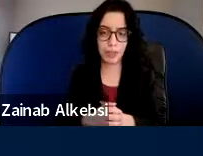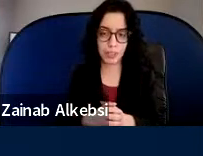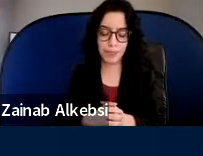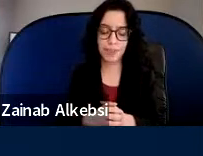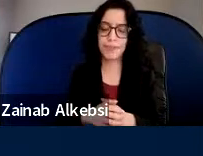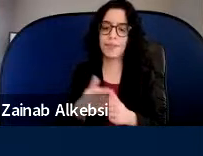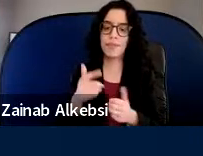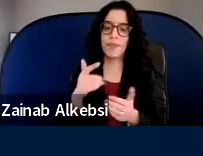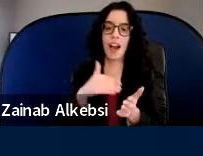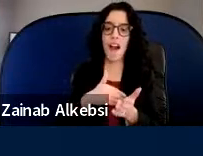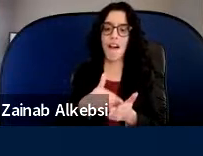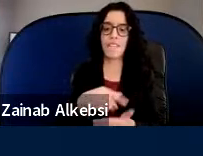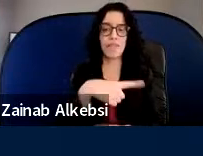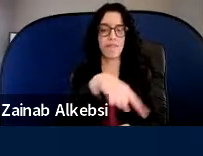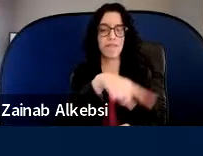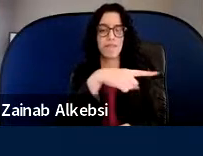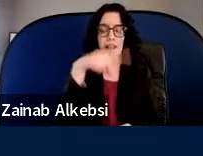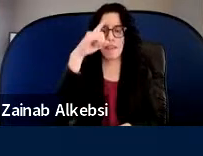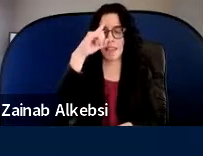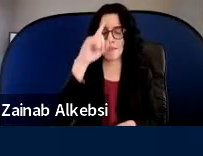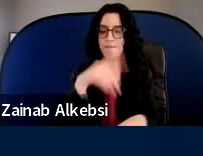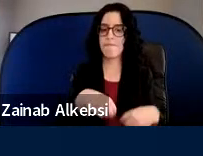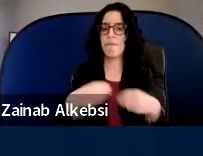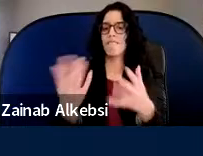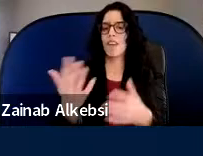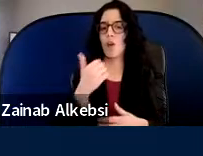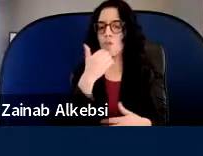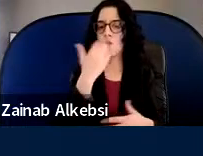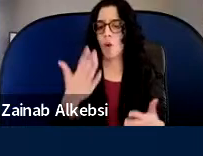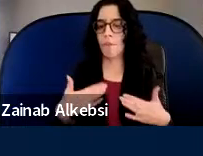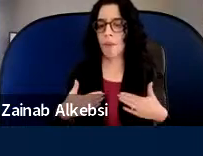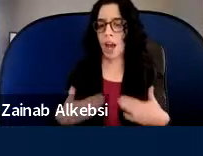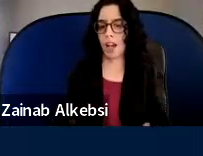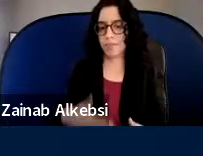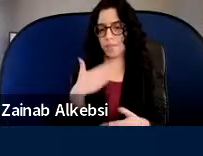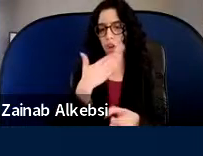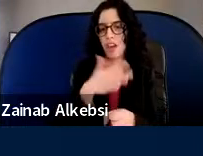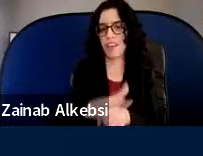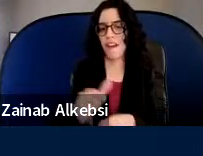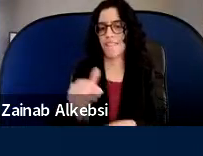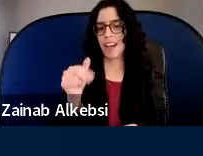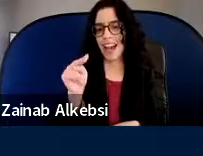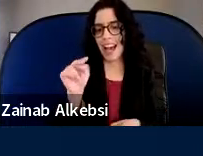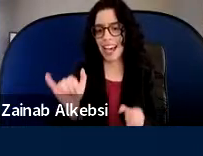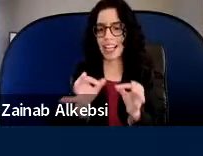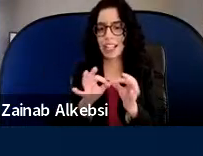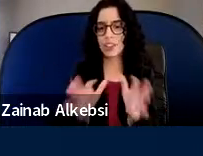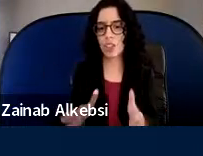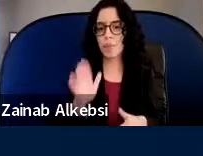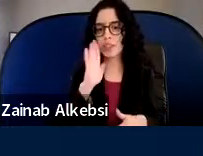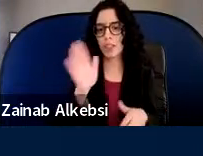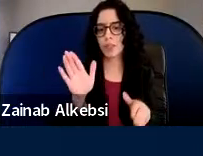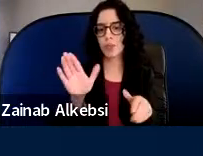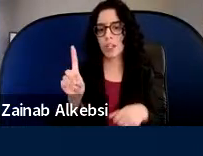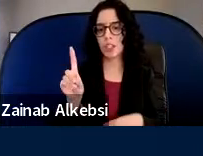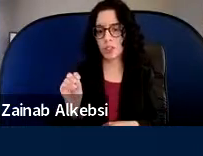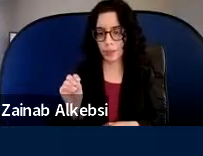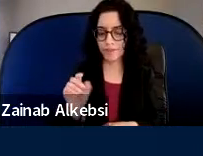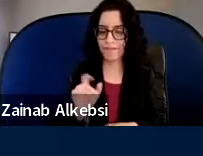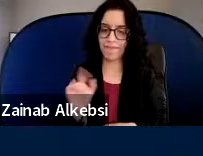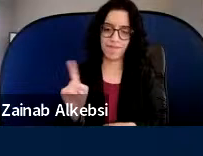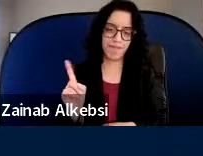So an example, let's look at an Asl interpreter. People often think of in a warm